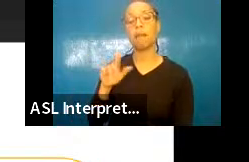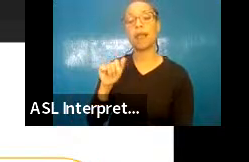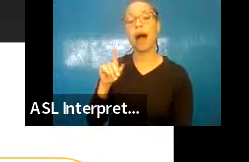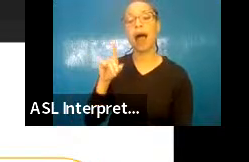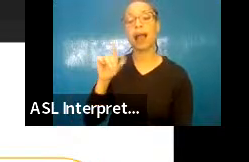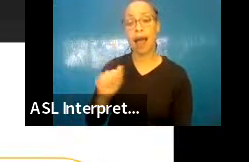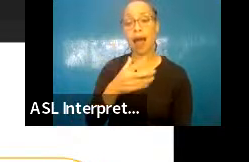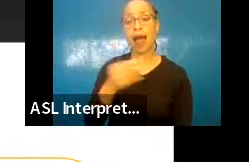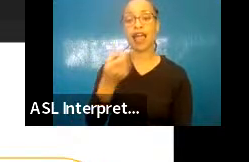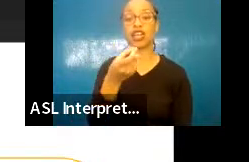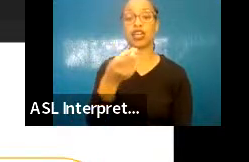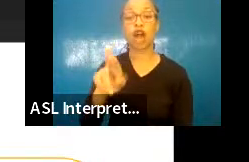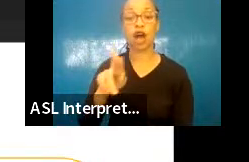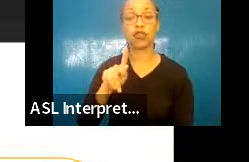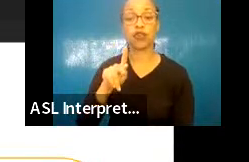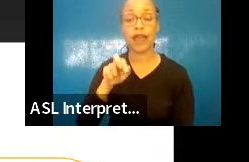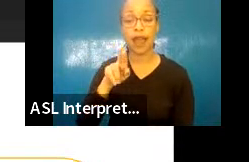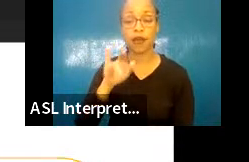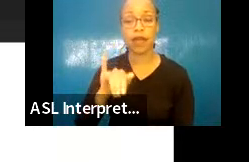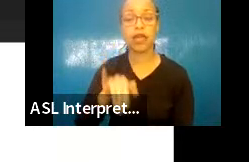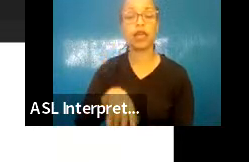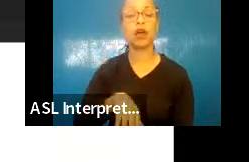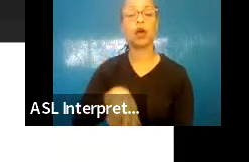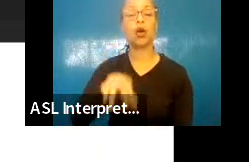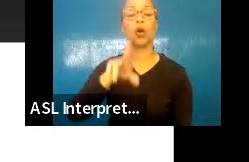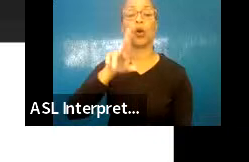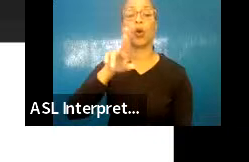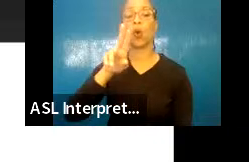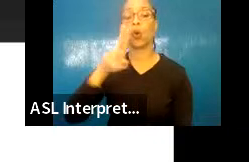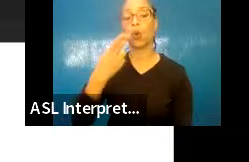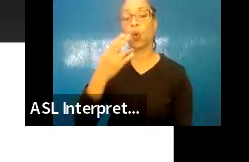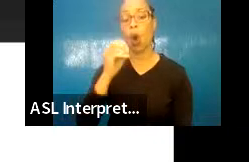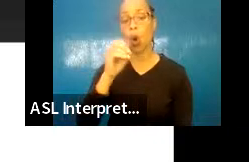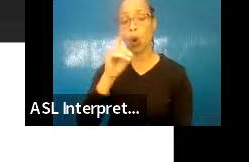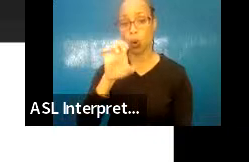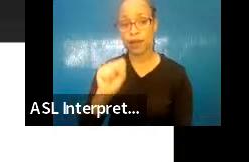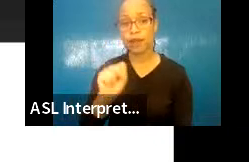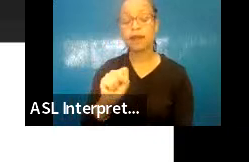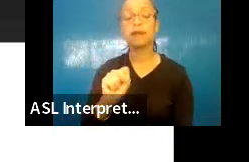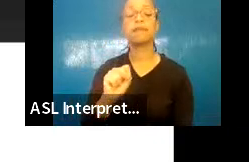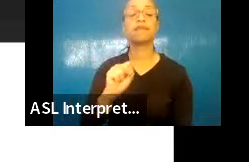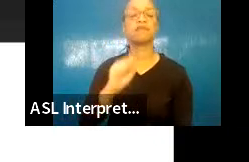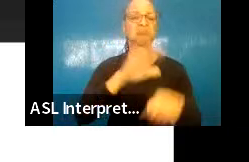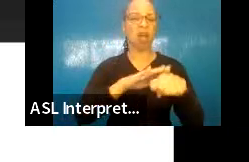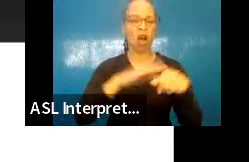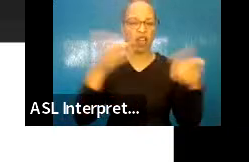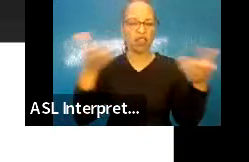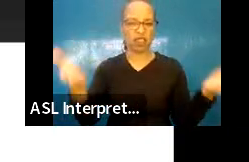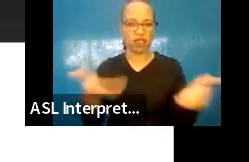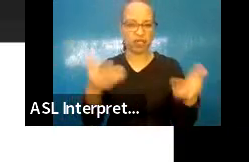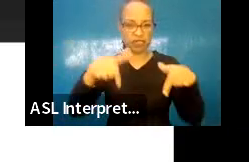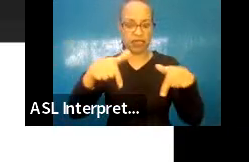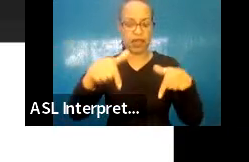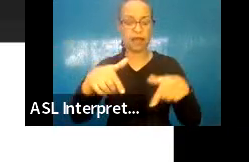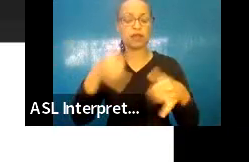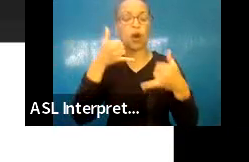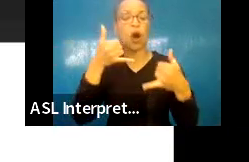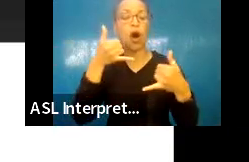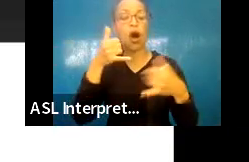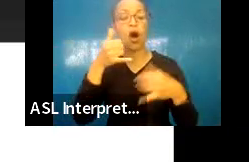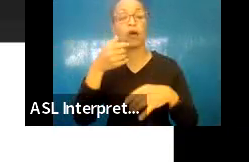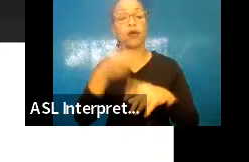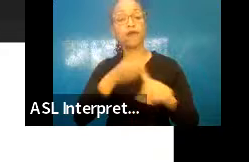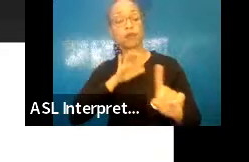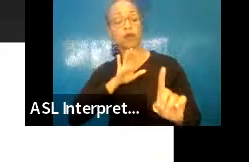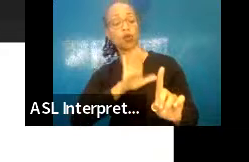Dr. Carey, Dr. Rhodes, others who are on the call to give us a sense of where we are from your